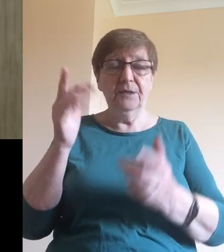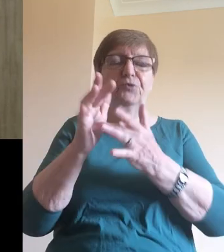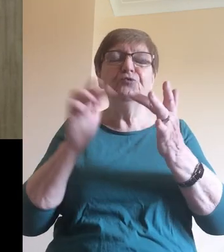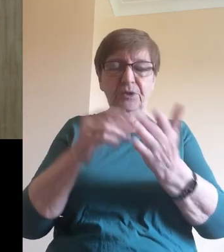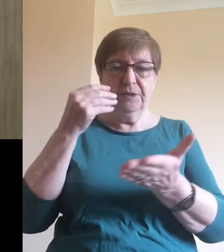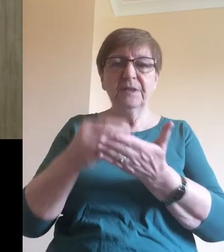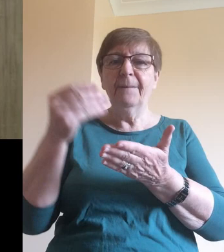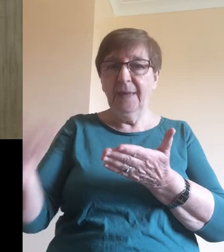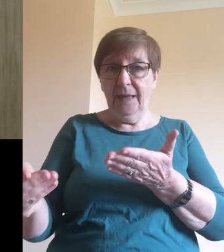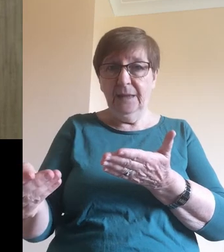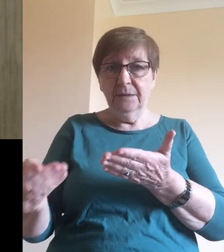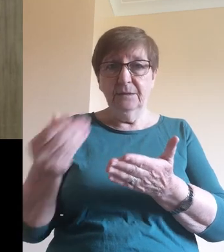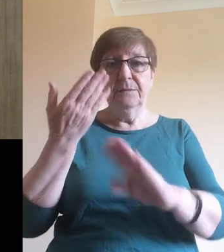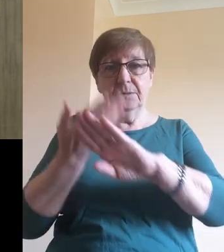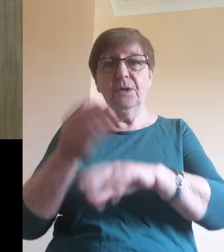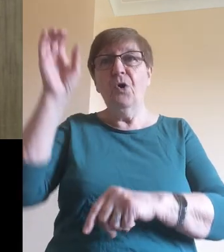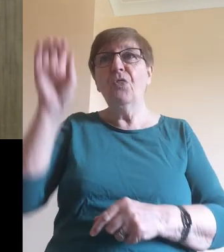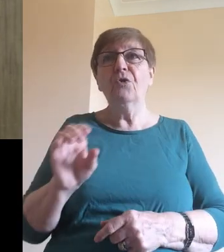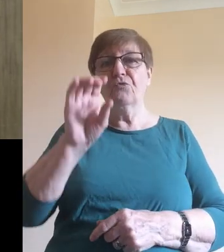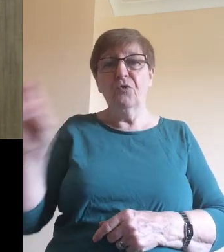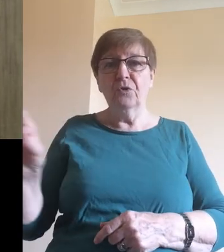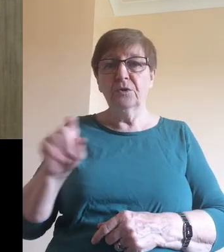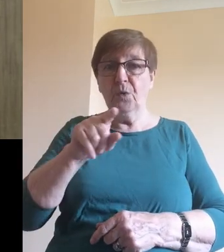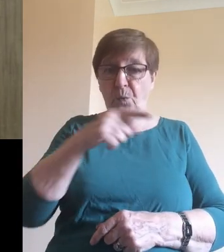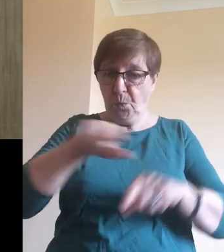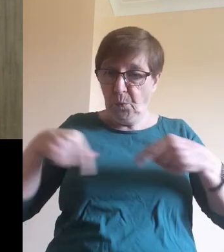cross and accept that free gift.